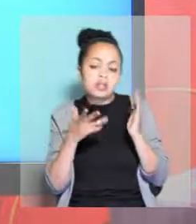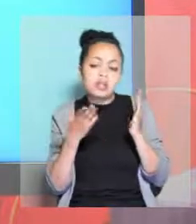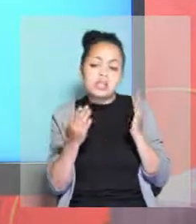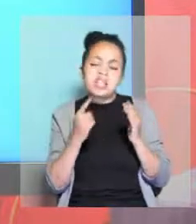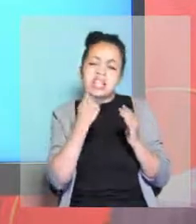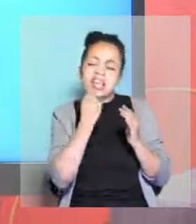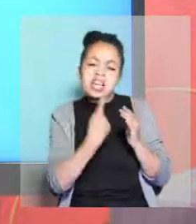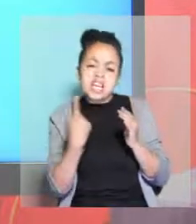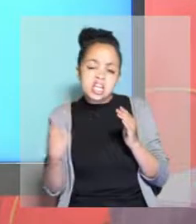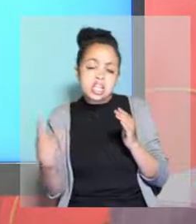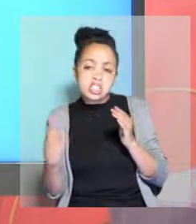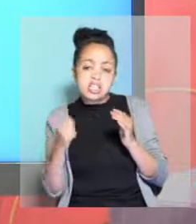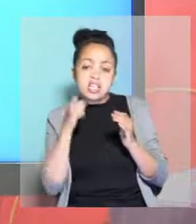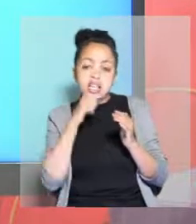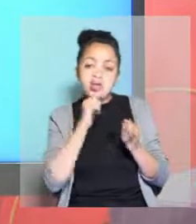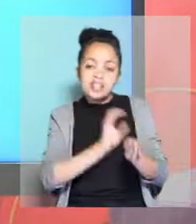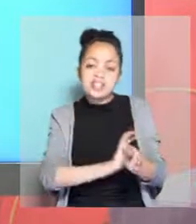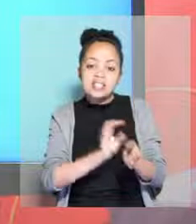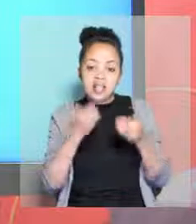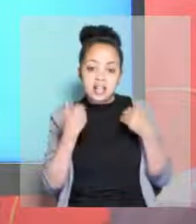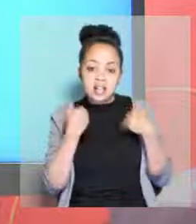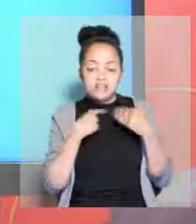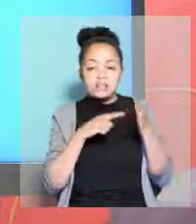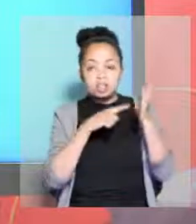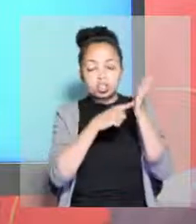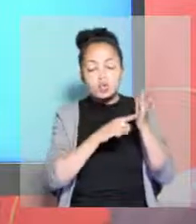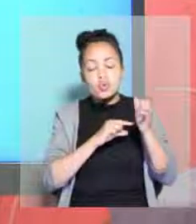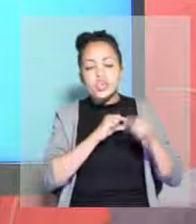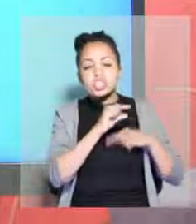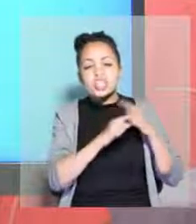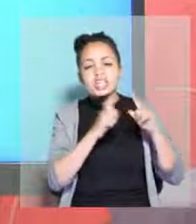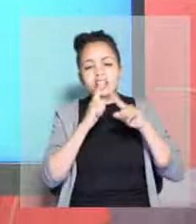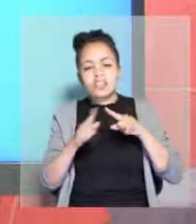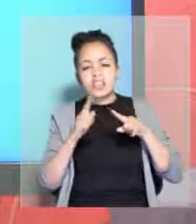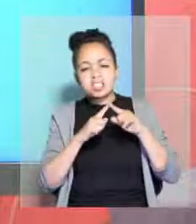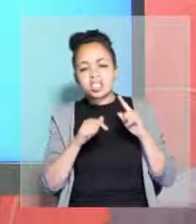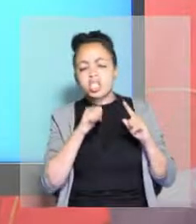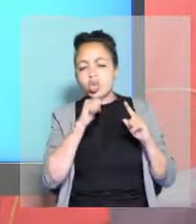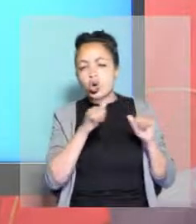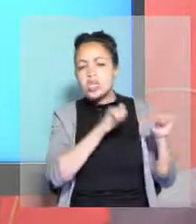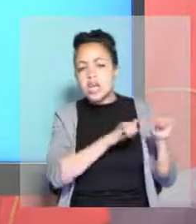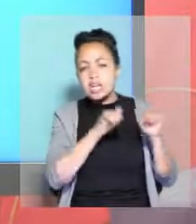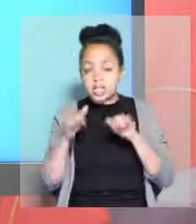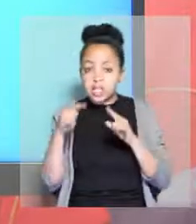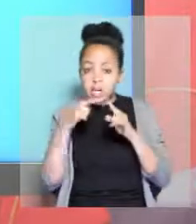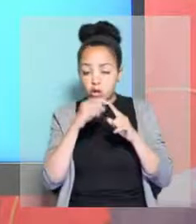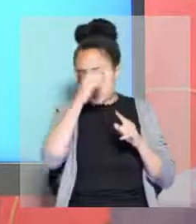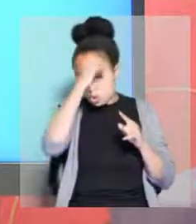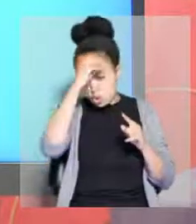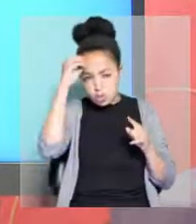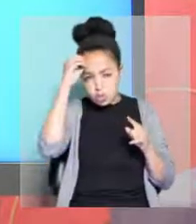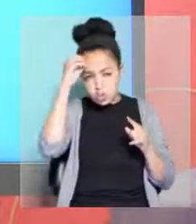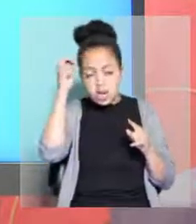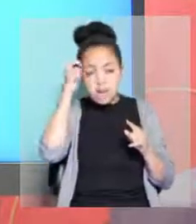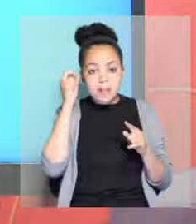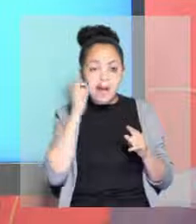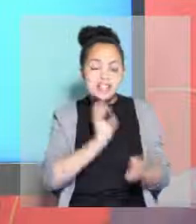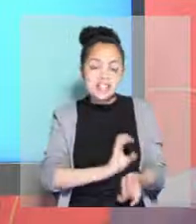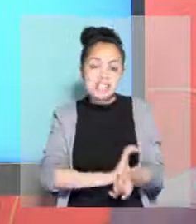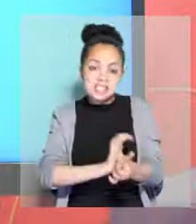Where each daughter cell can show a genetic variation, not identical to the original parent cell, just like that